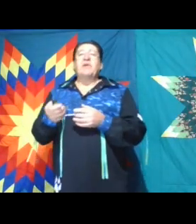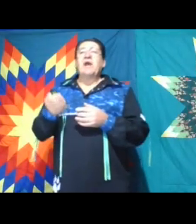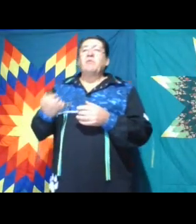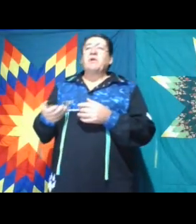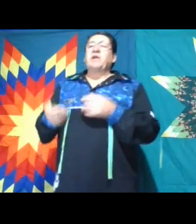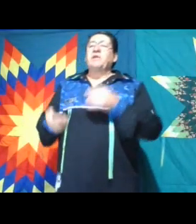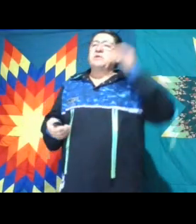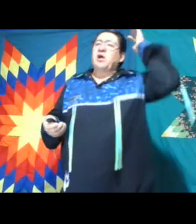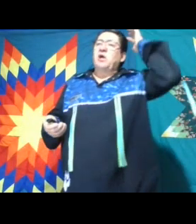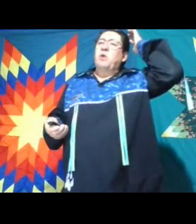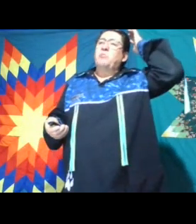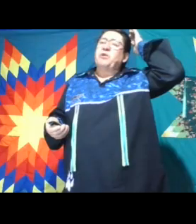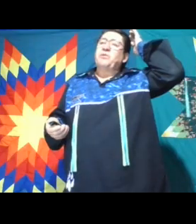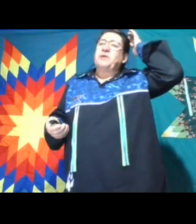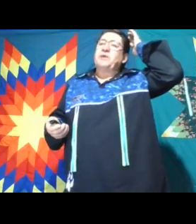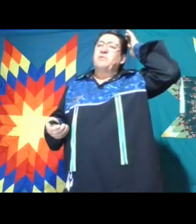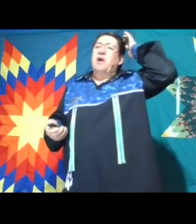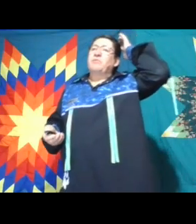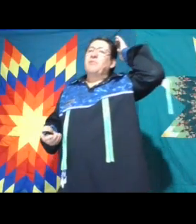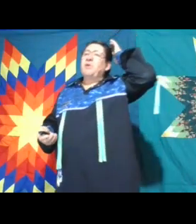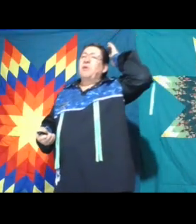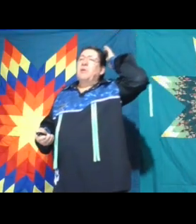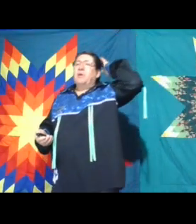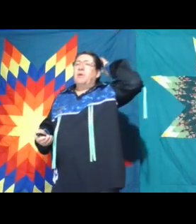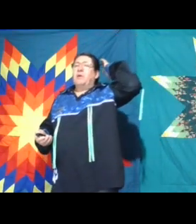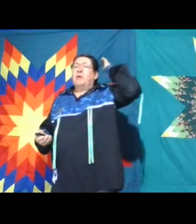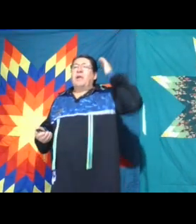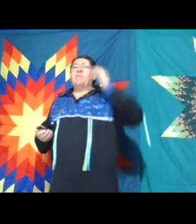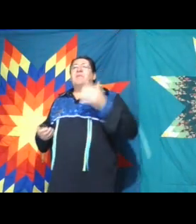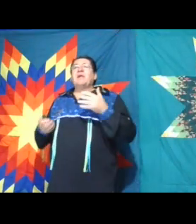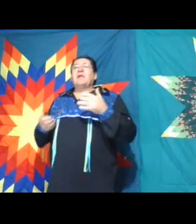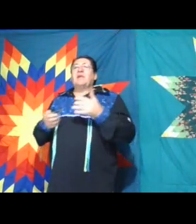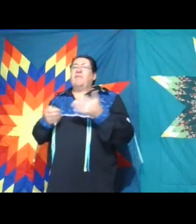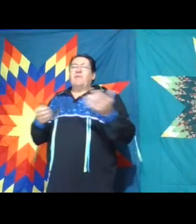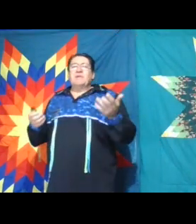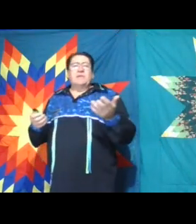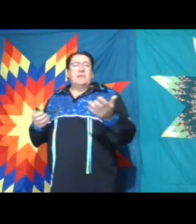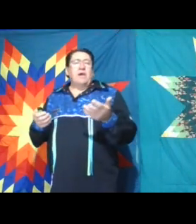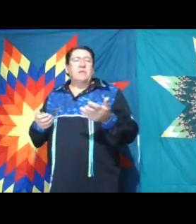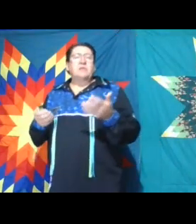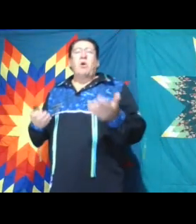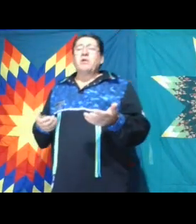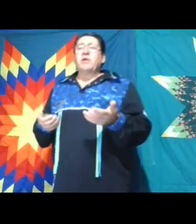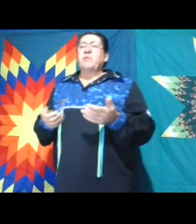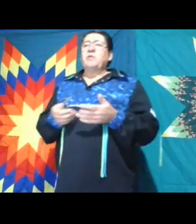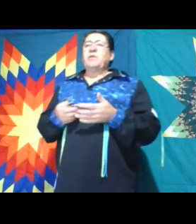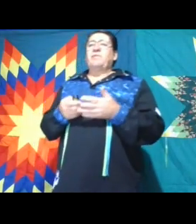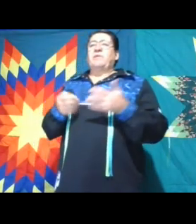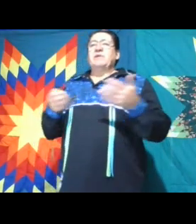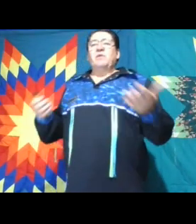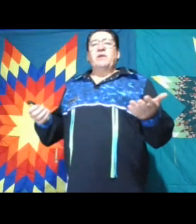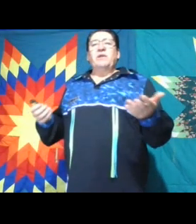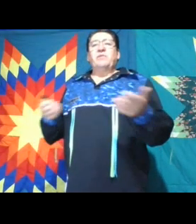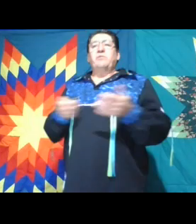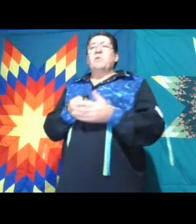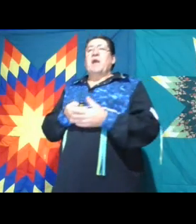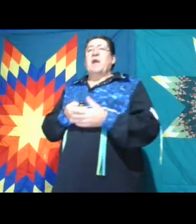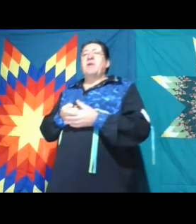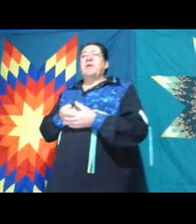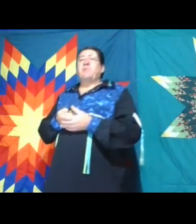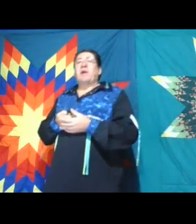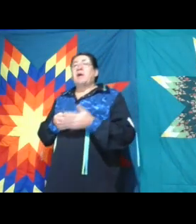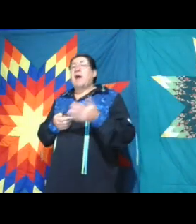for networking those job opportunities around. And if it's a smaller community, if it's out in a